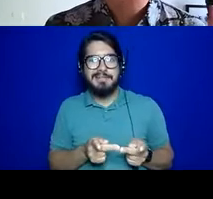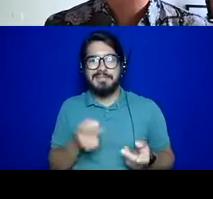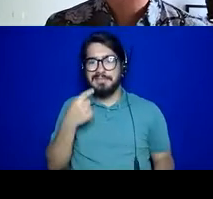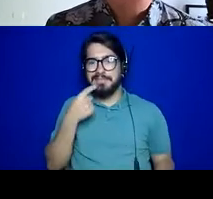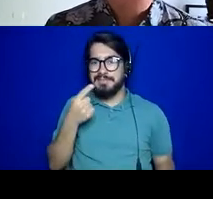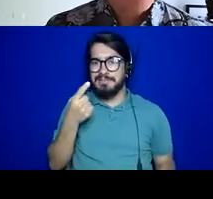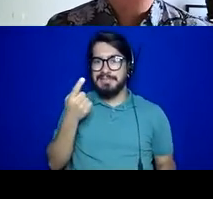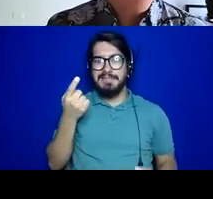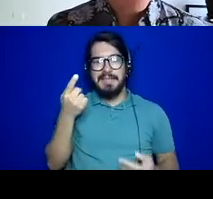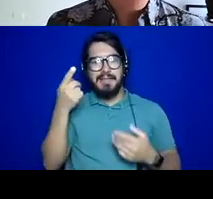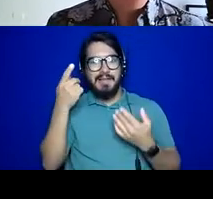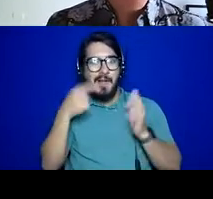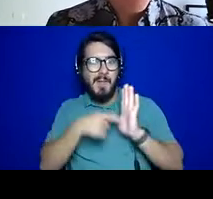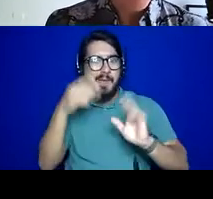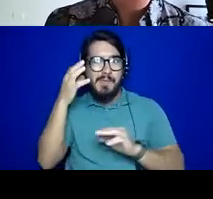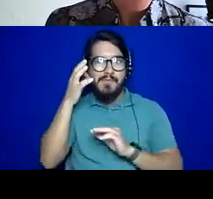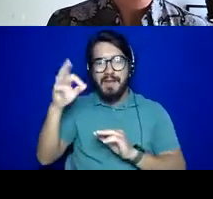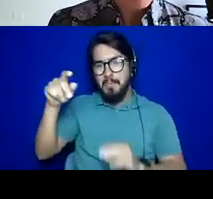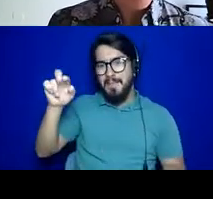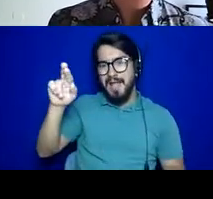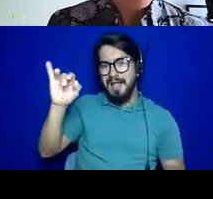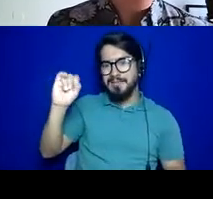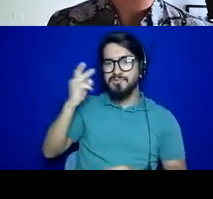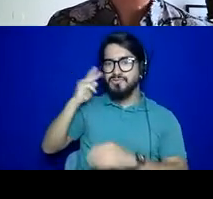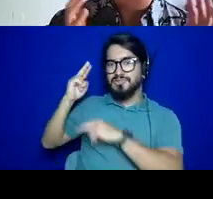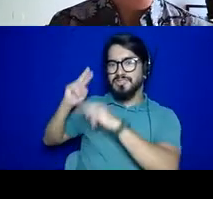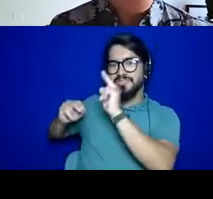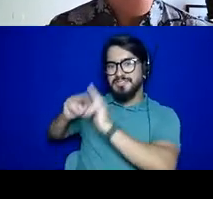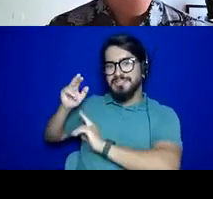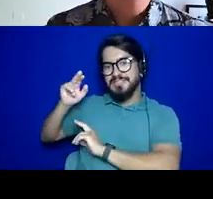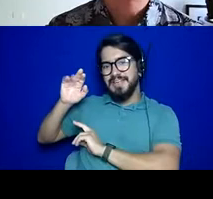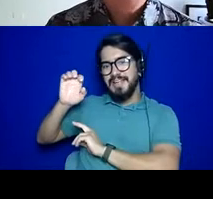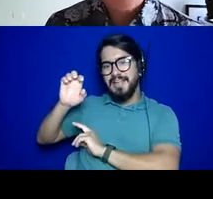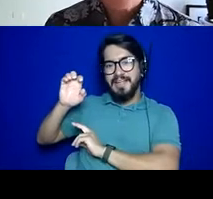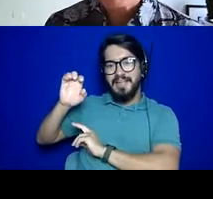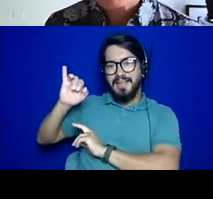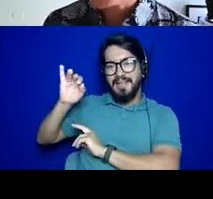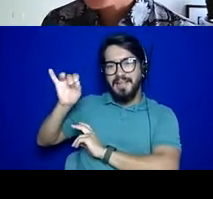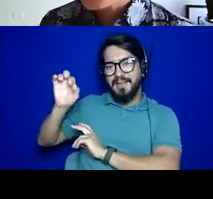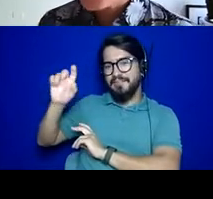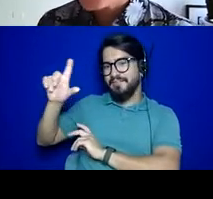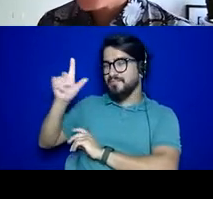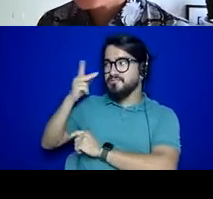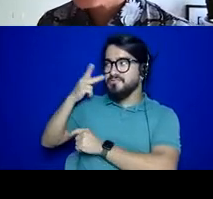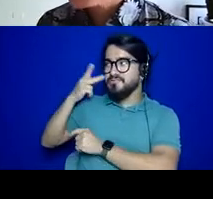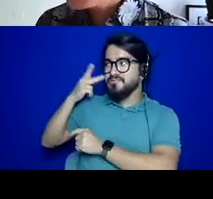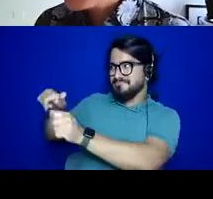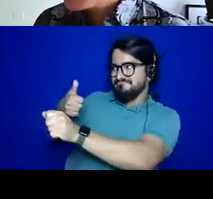is just to your right in the photo, it would be pretty clear where you were as